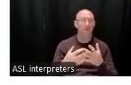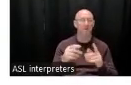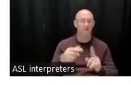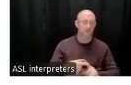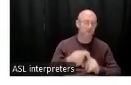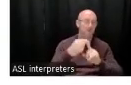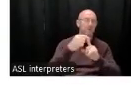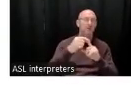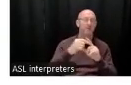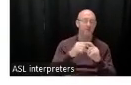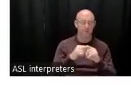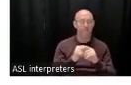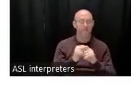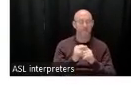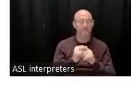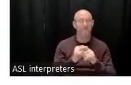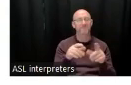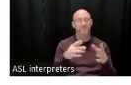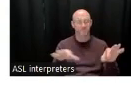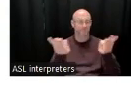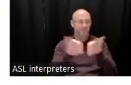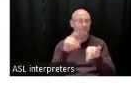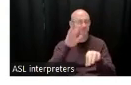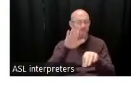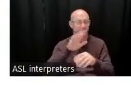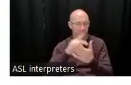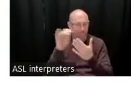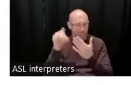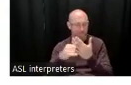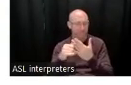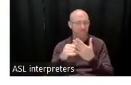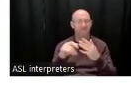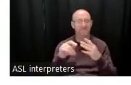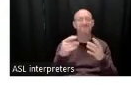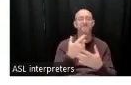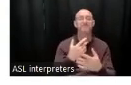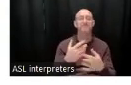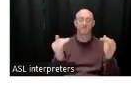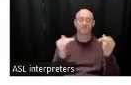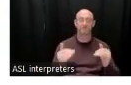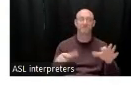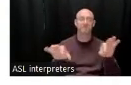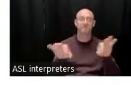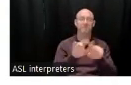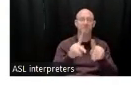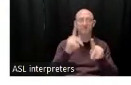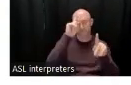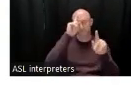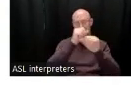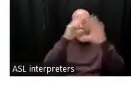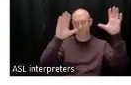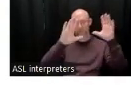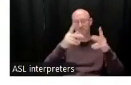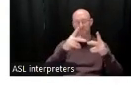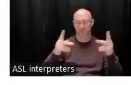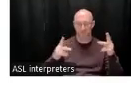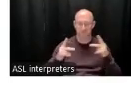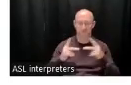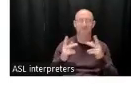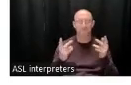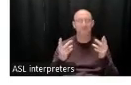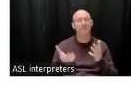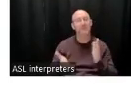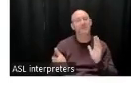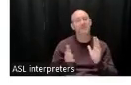different combinations, but they're important for your project. And make sure to help reviewers visualize your setting, again,